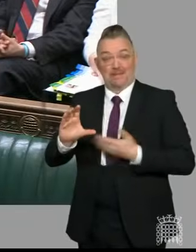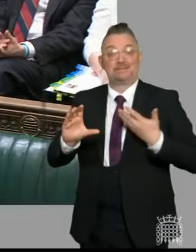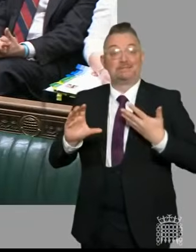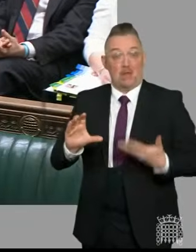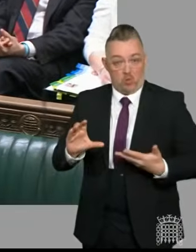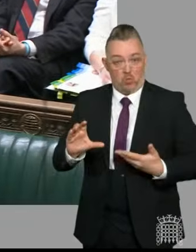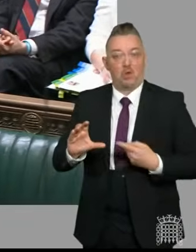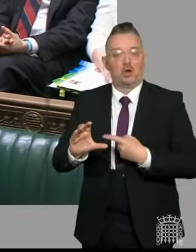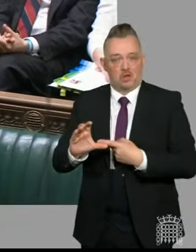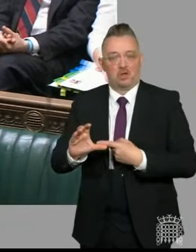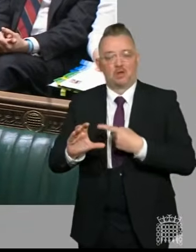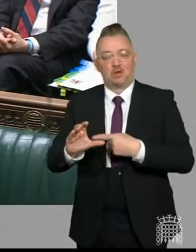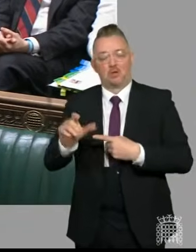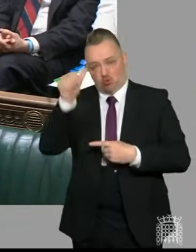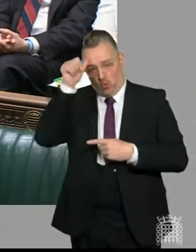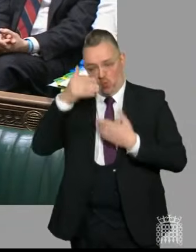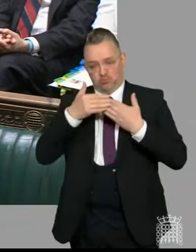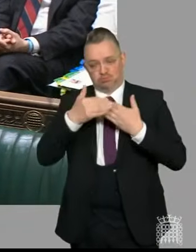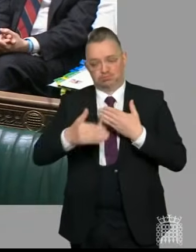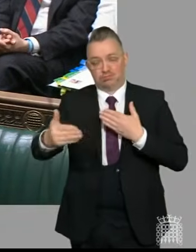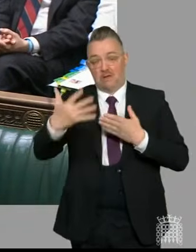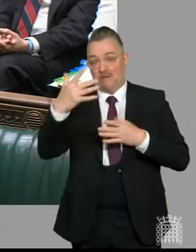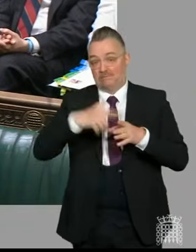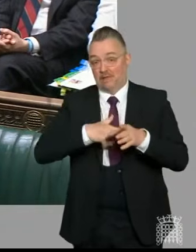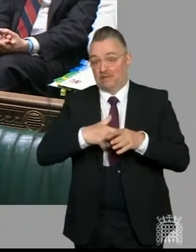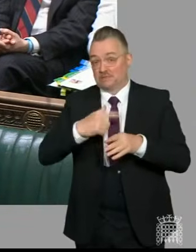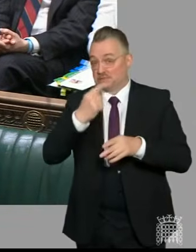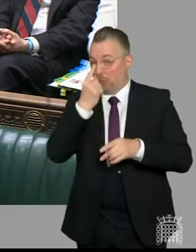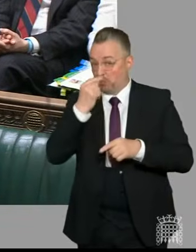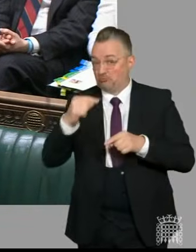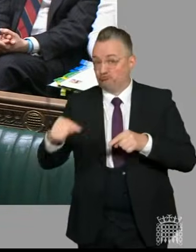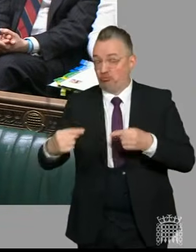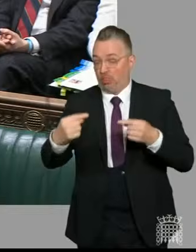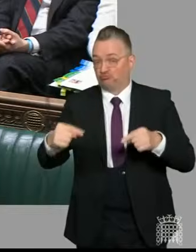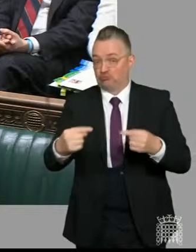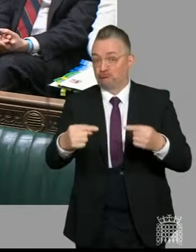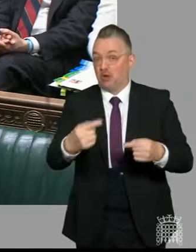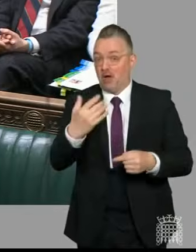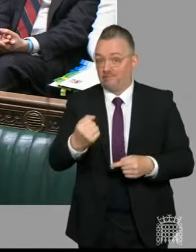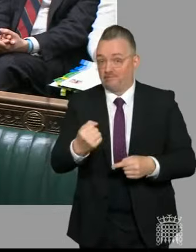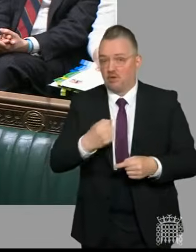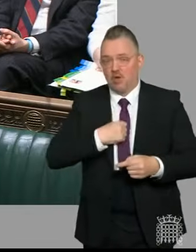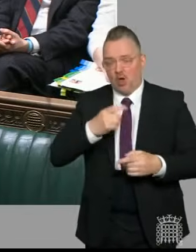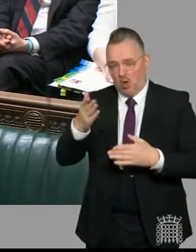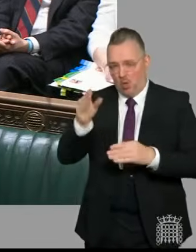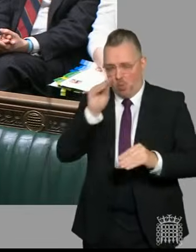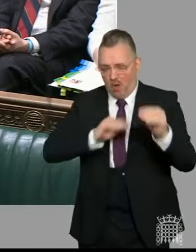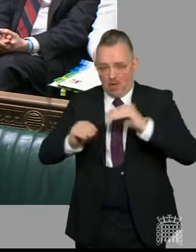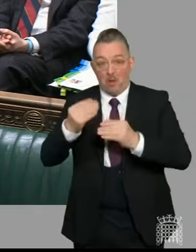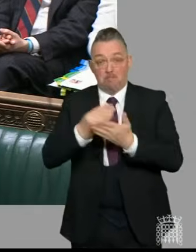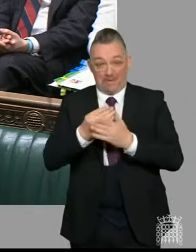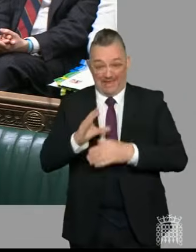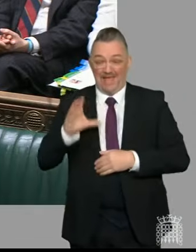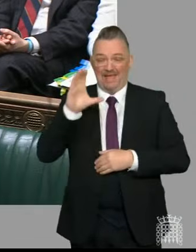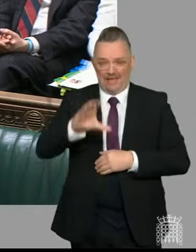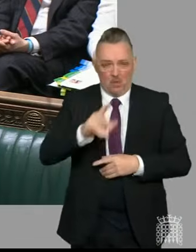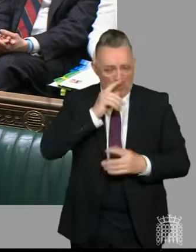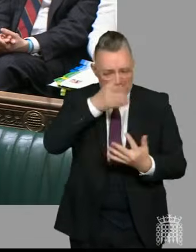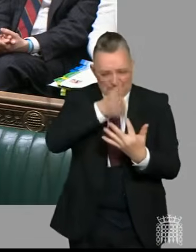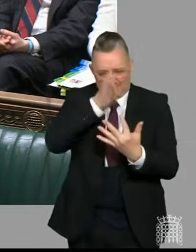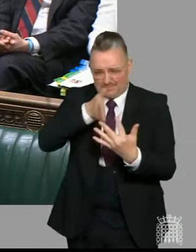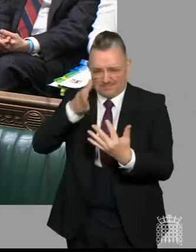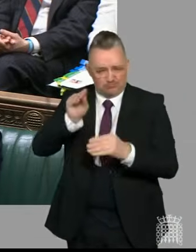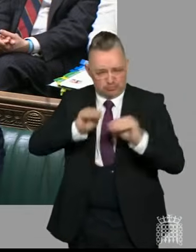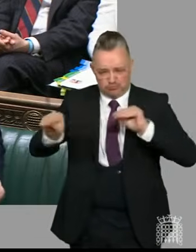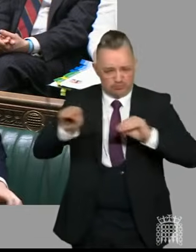years. We'll be working through the allocation of that, but it is already the case that in January we had the largest ever number of applications